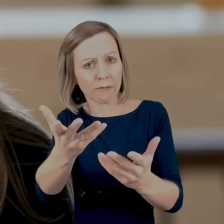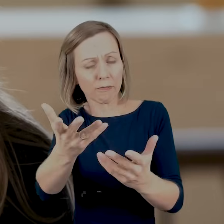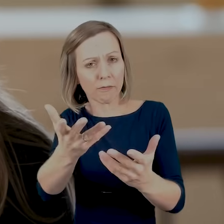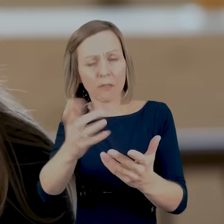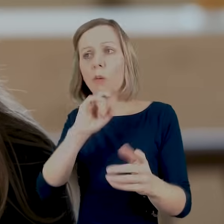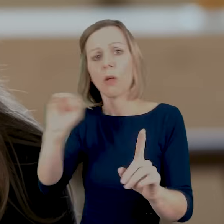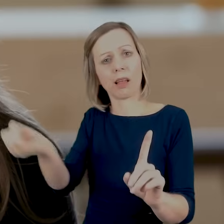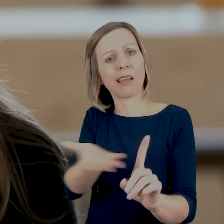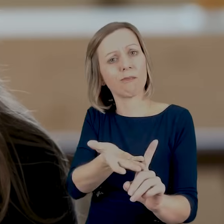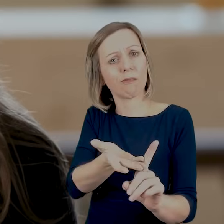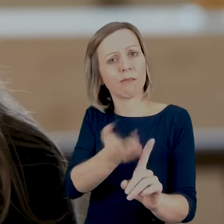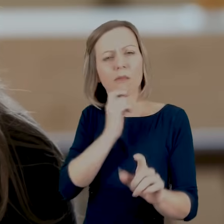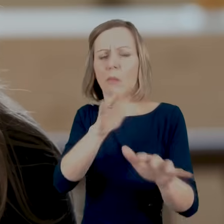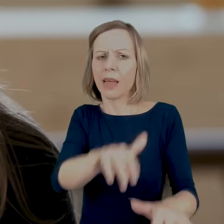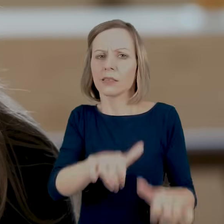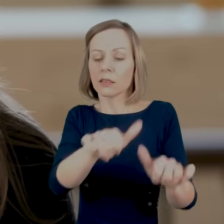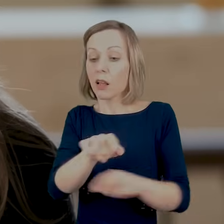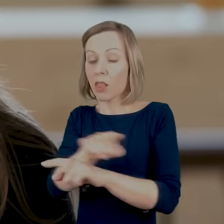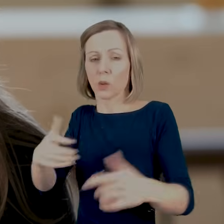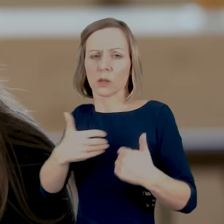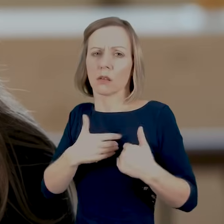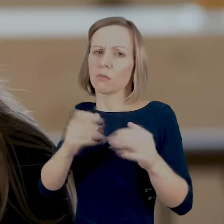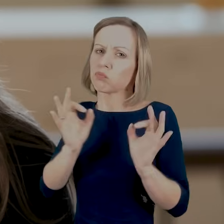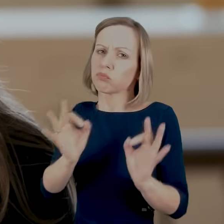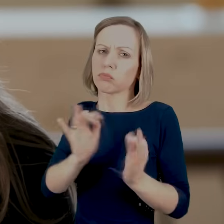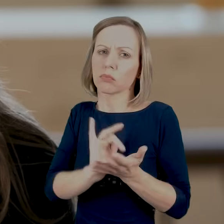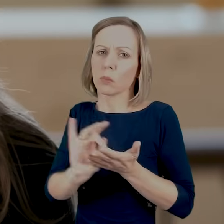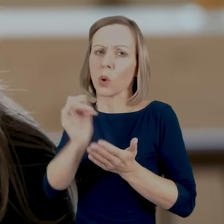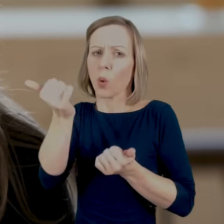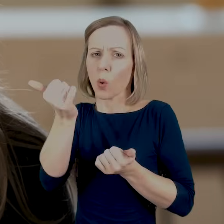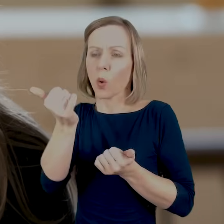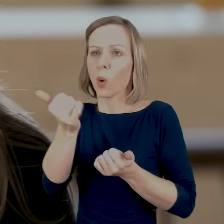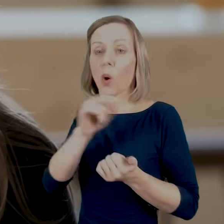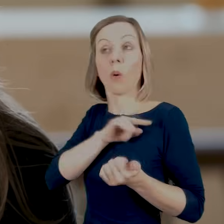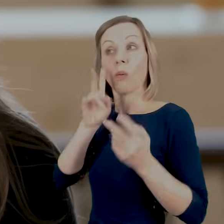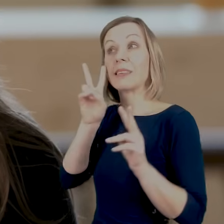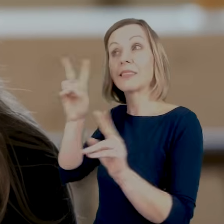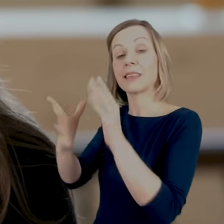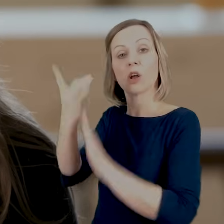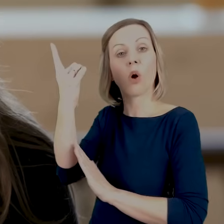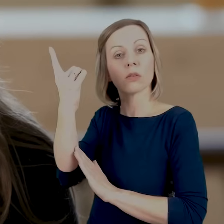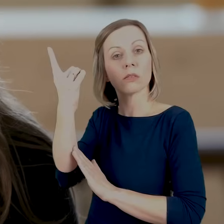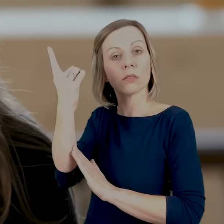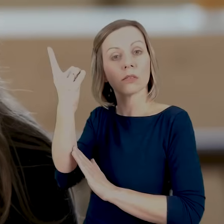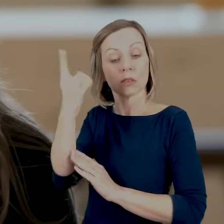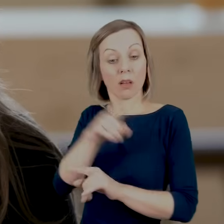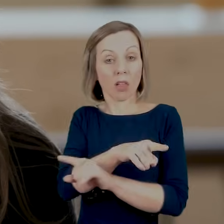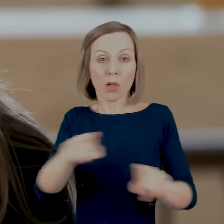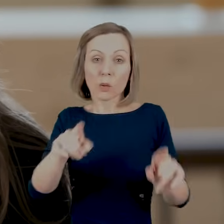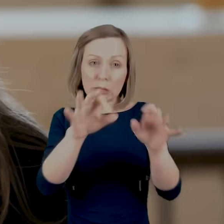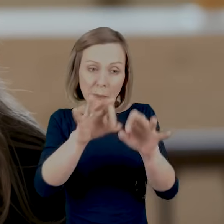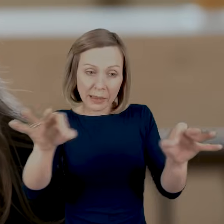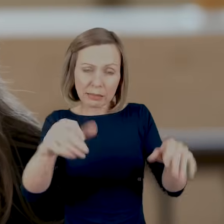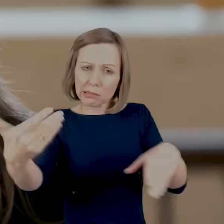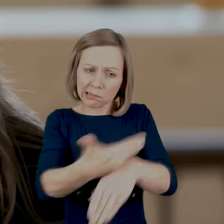Blessed are the merciful, for they will receive mercy. Blessed are the pure in heart, for they will